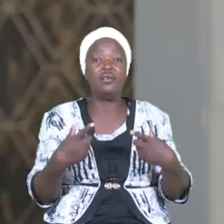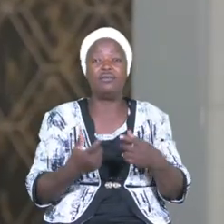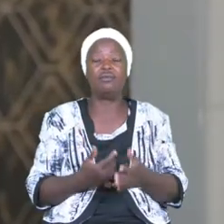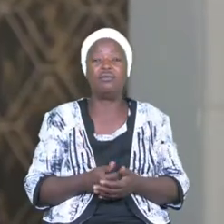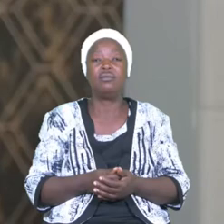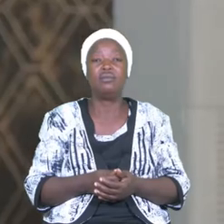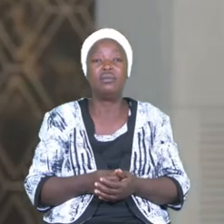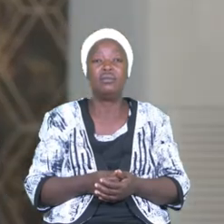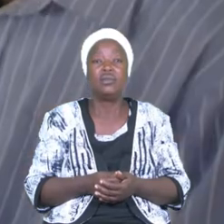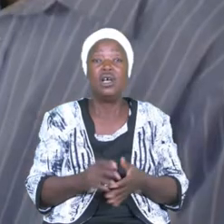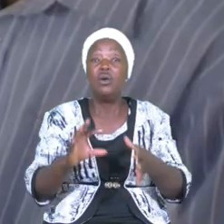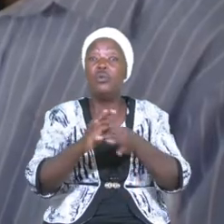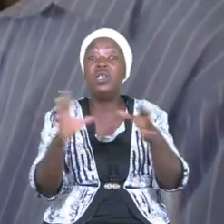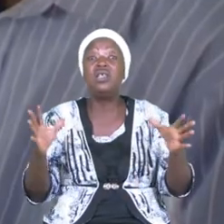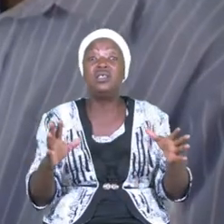Released.